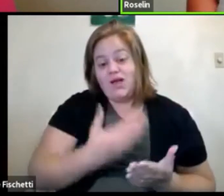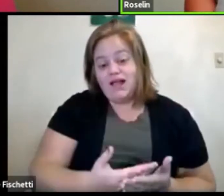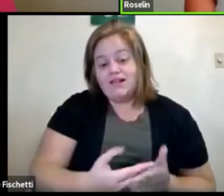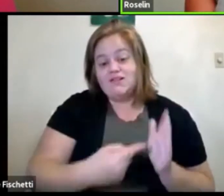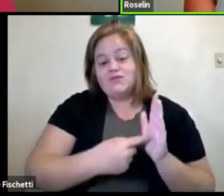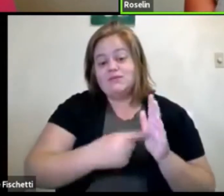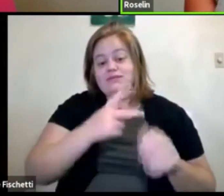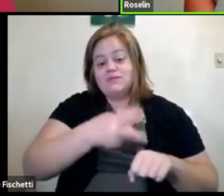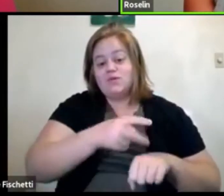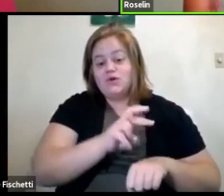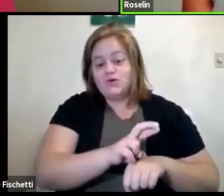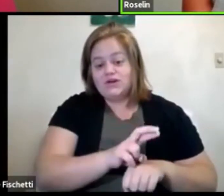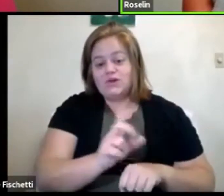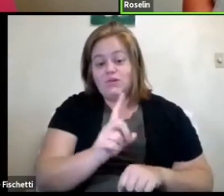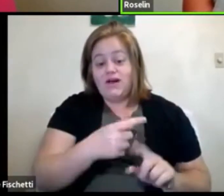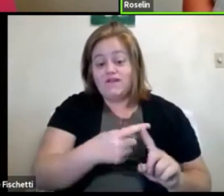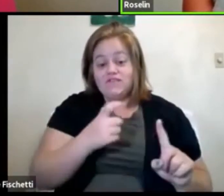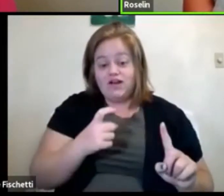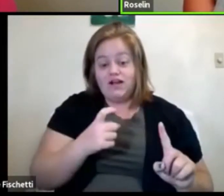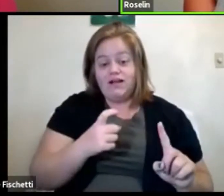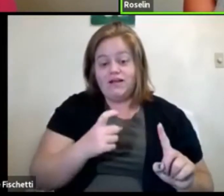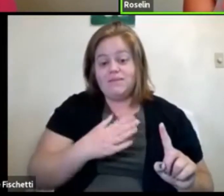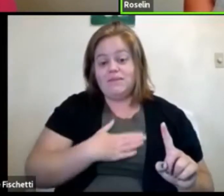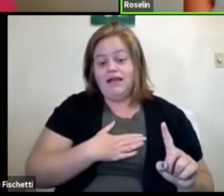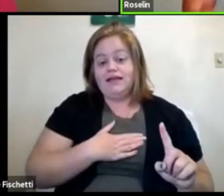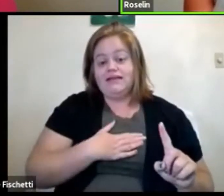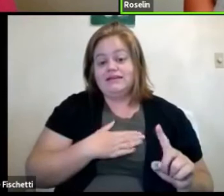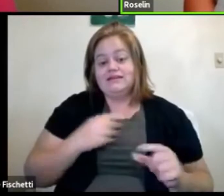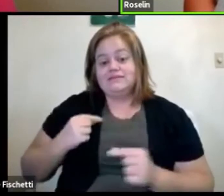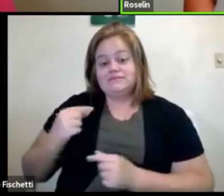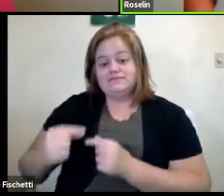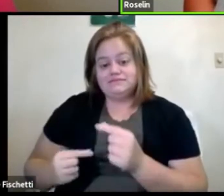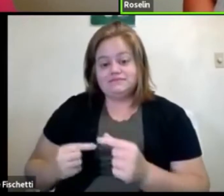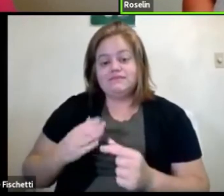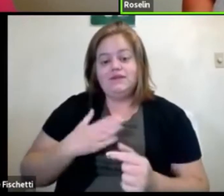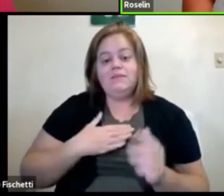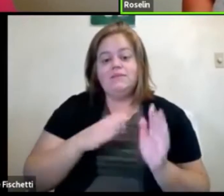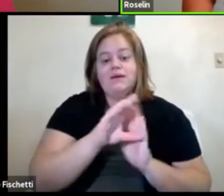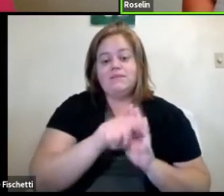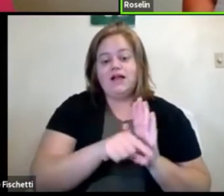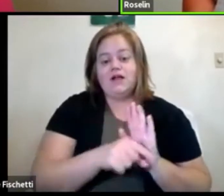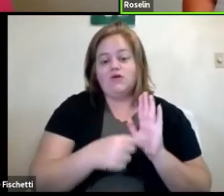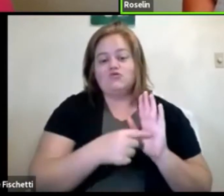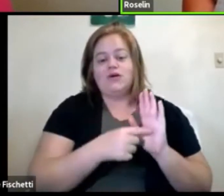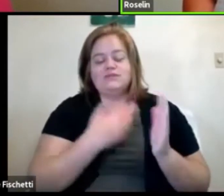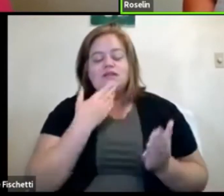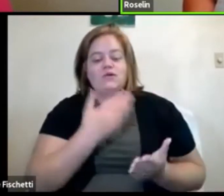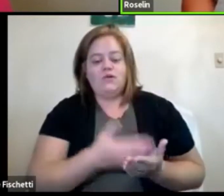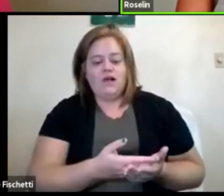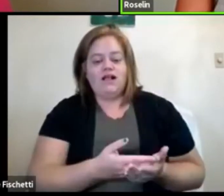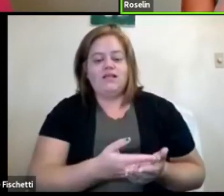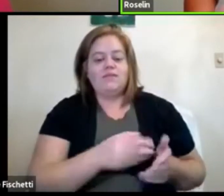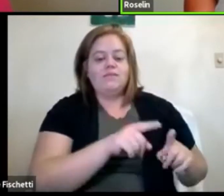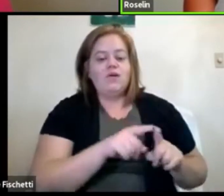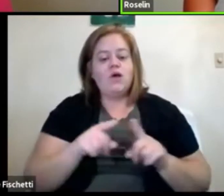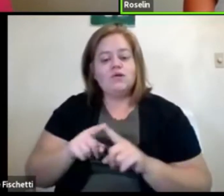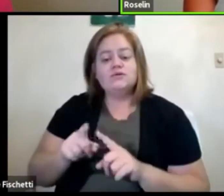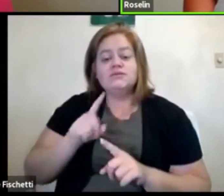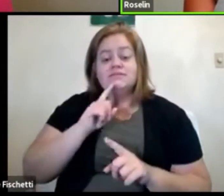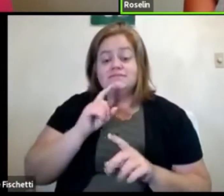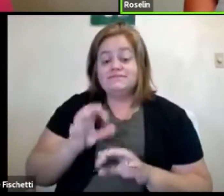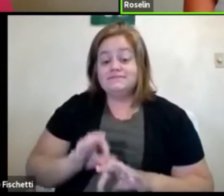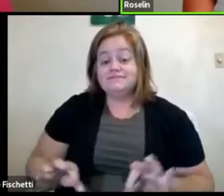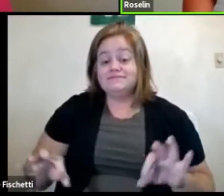where I come from and, what my ethnic background. But I feel like also it's super important